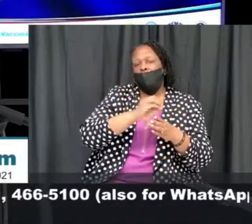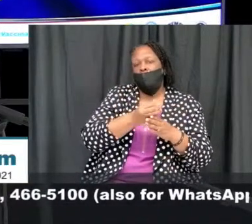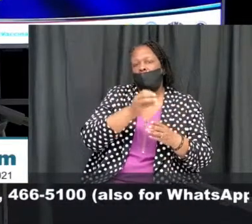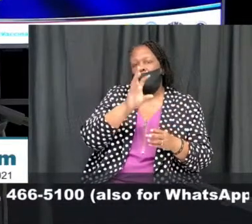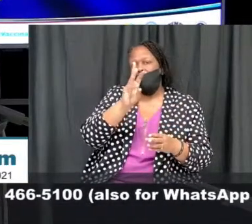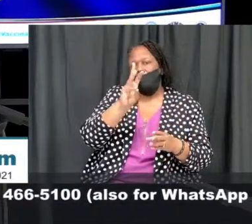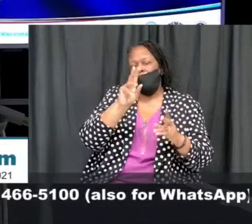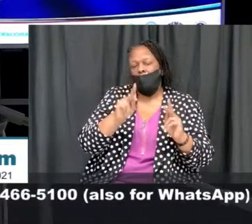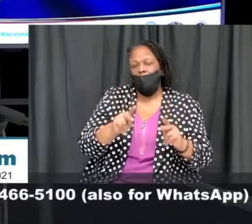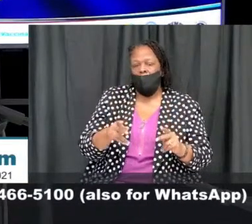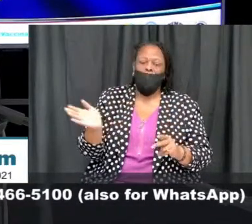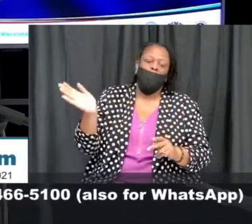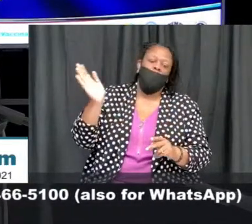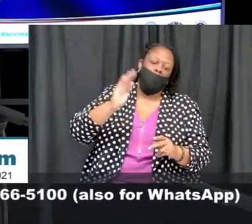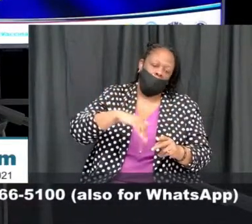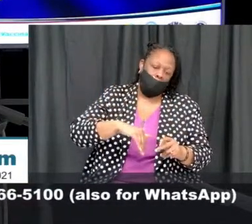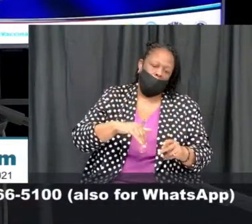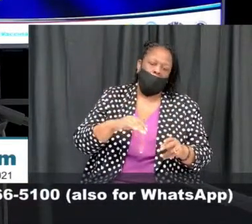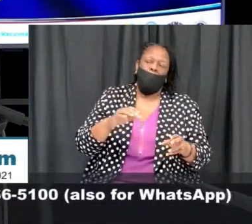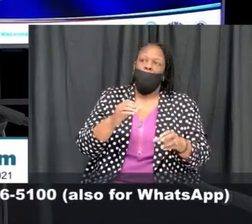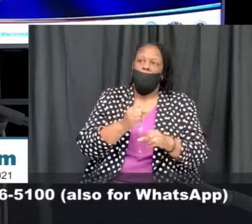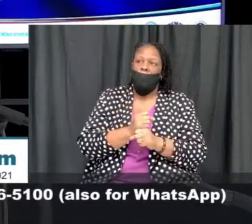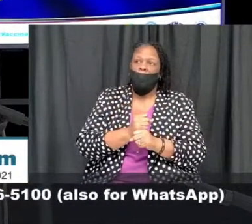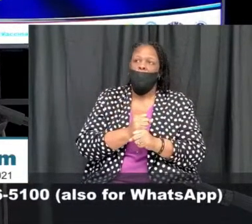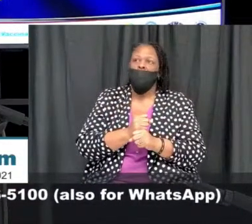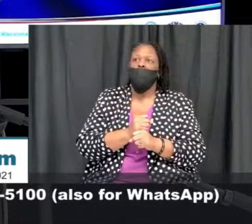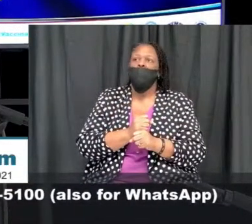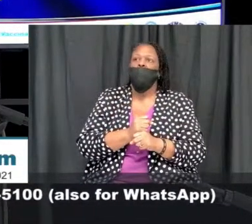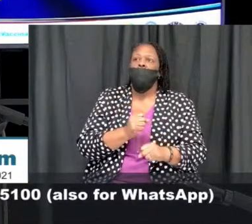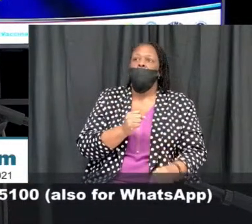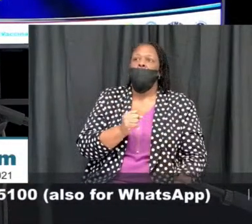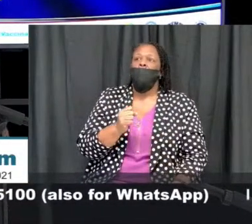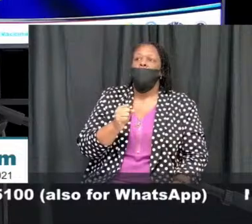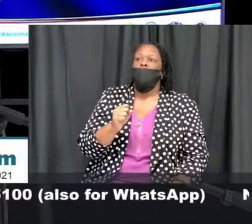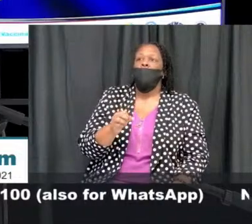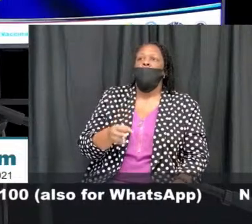who step forward and said that they wanted to be vaccinated,